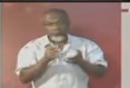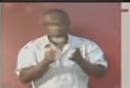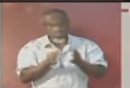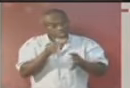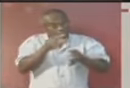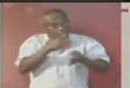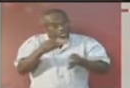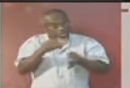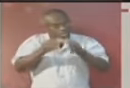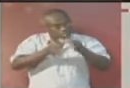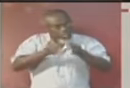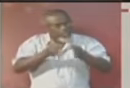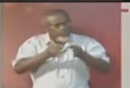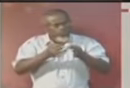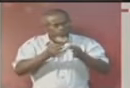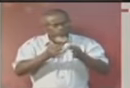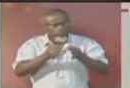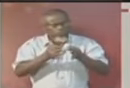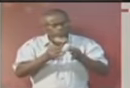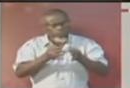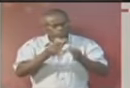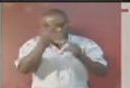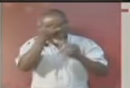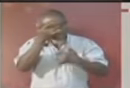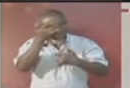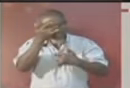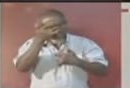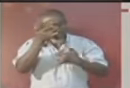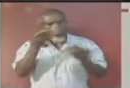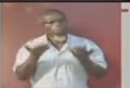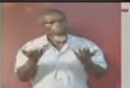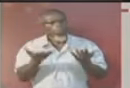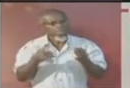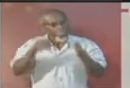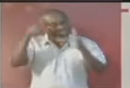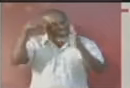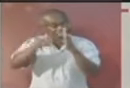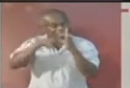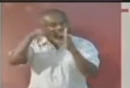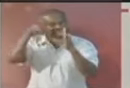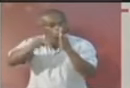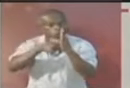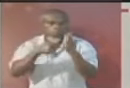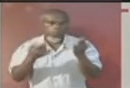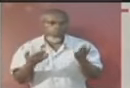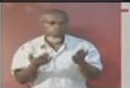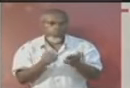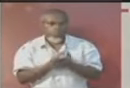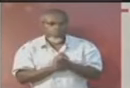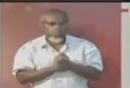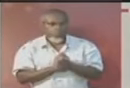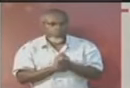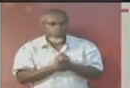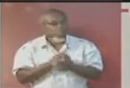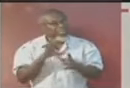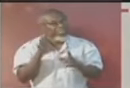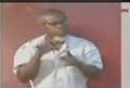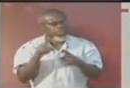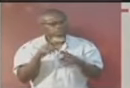ill goes a long way to prevent the spread of the disease. And lastly, of course, get your vaccine when it is offered to you.